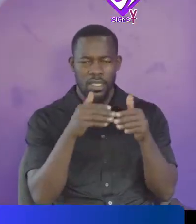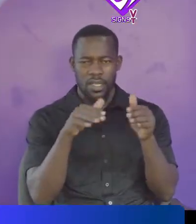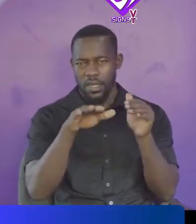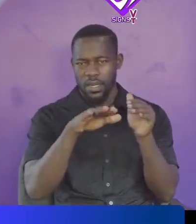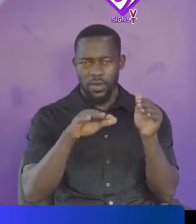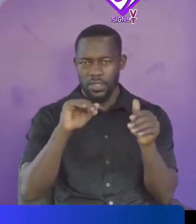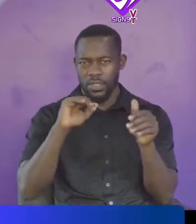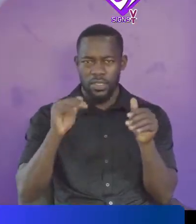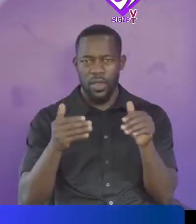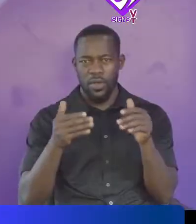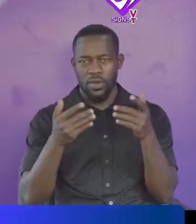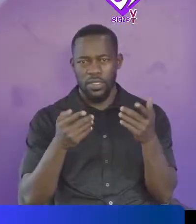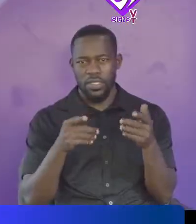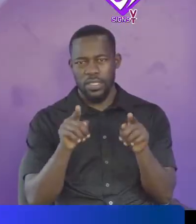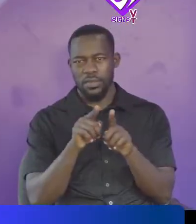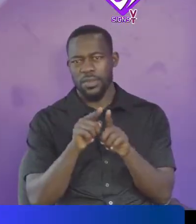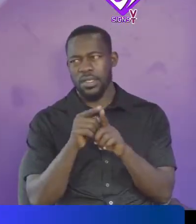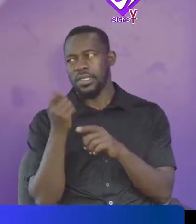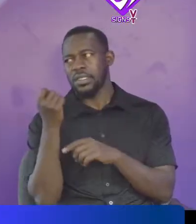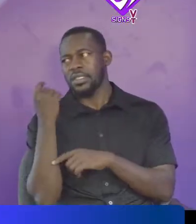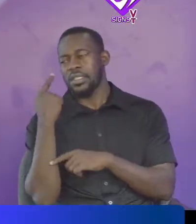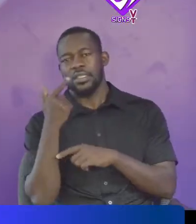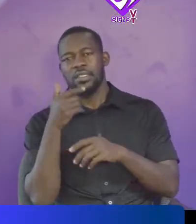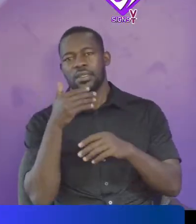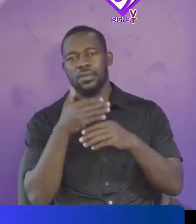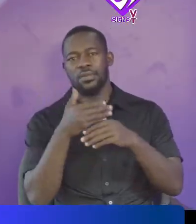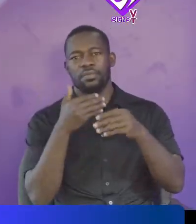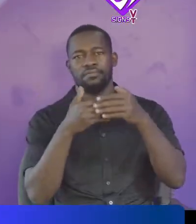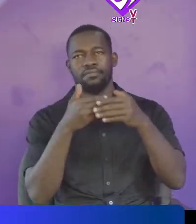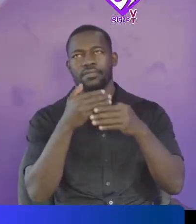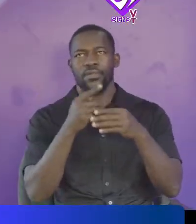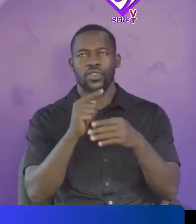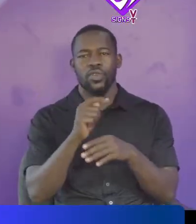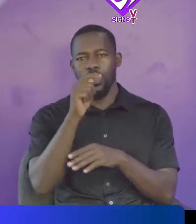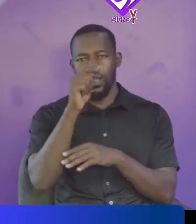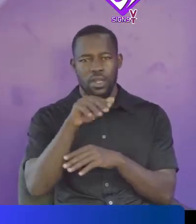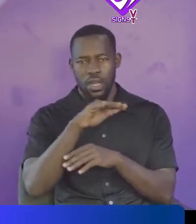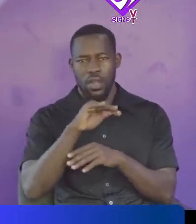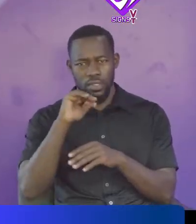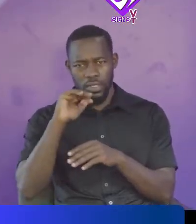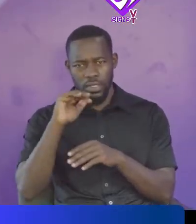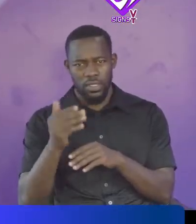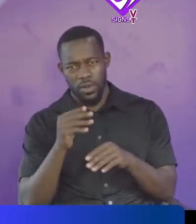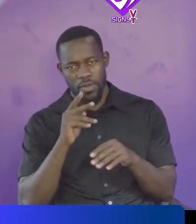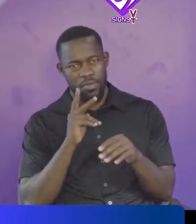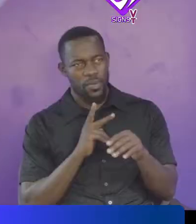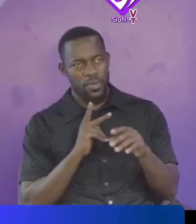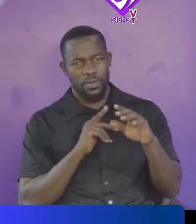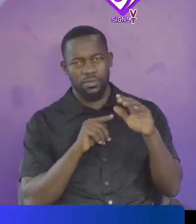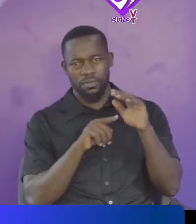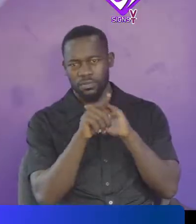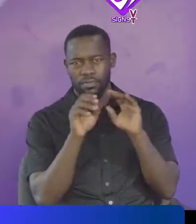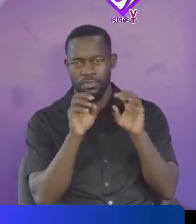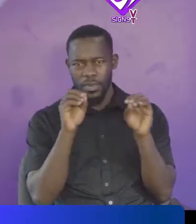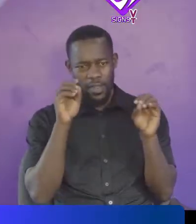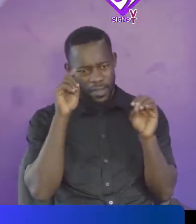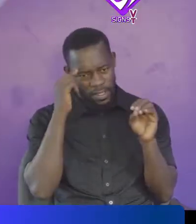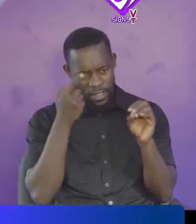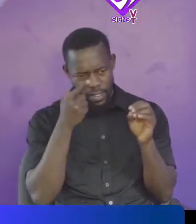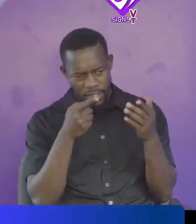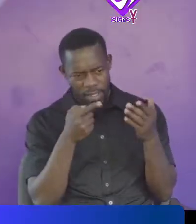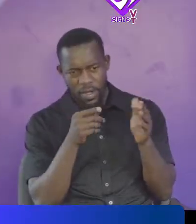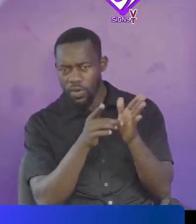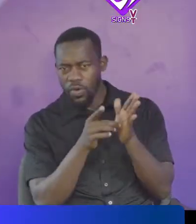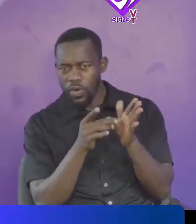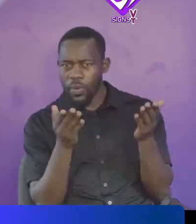the recent ones that were erected around about in town. You would think that it does not have an entrance. Where, first and foremost,